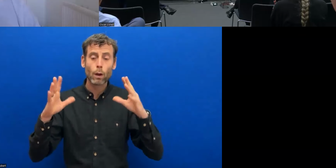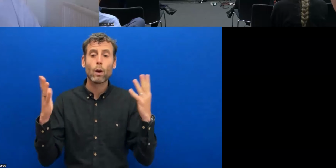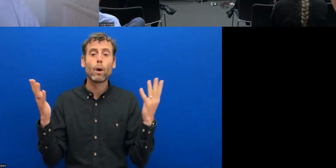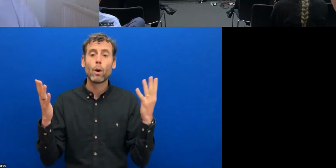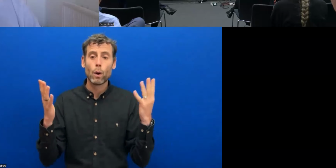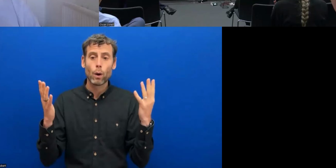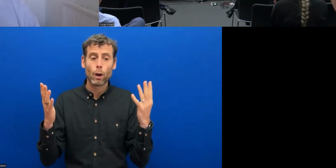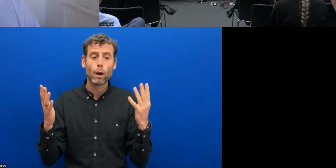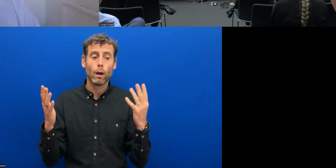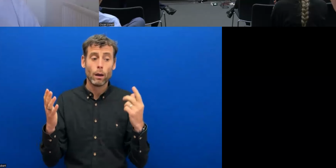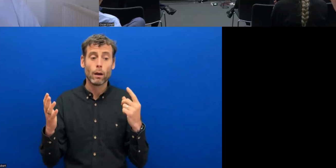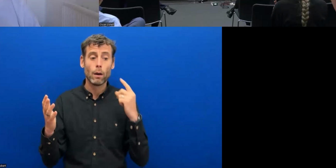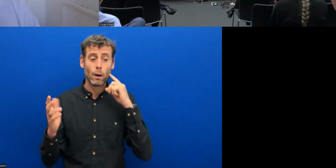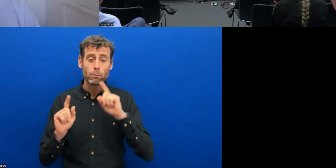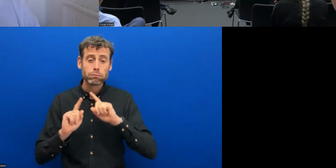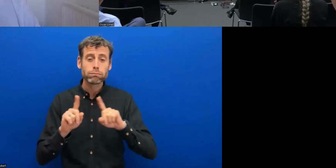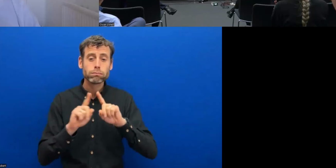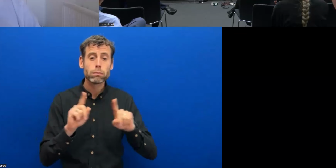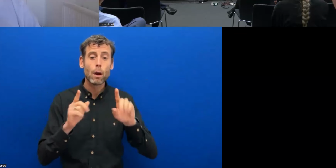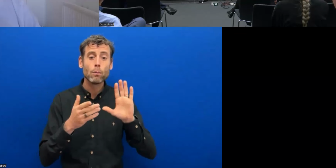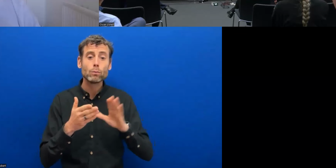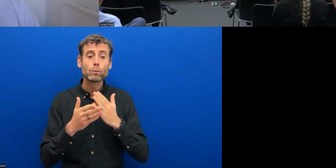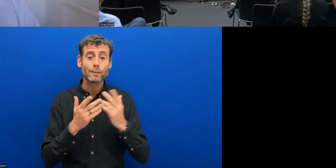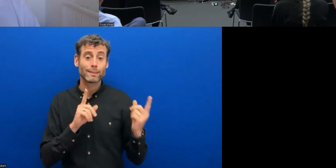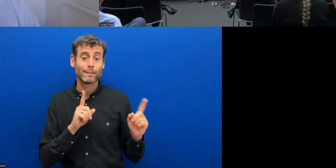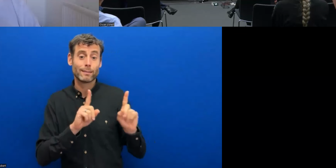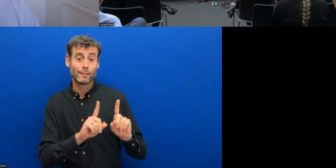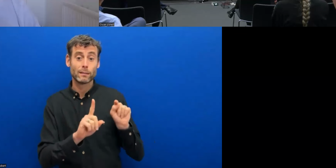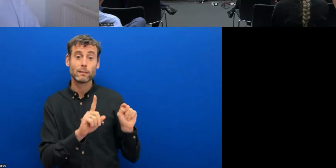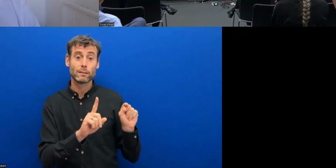this gentleman and his tutor